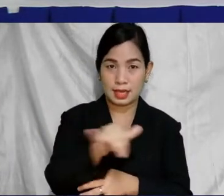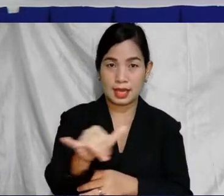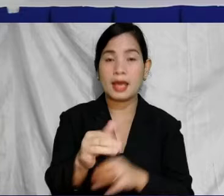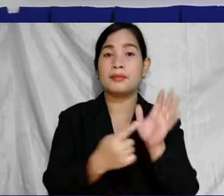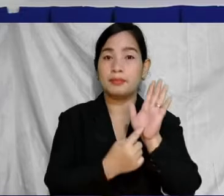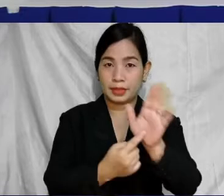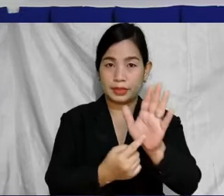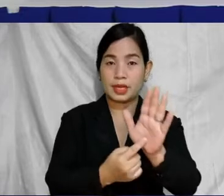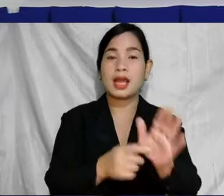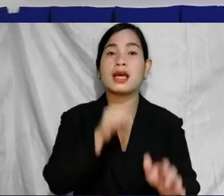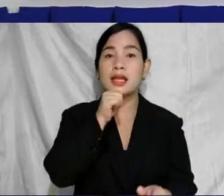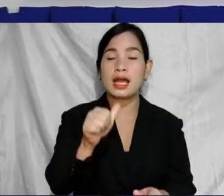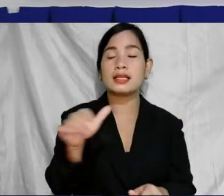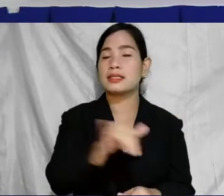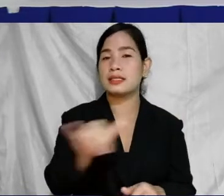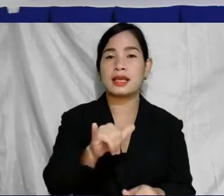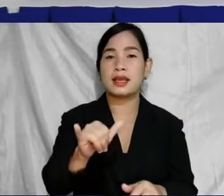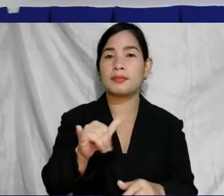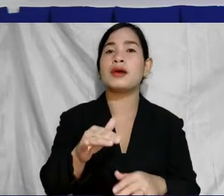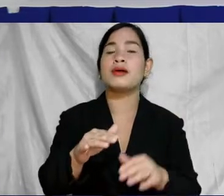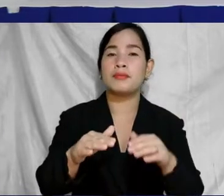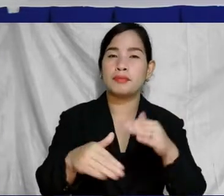their appearance is not the same throughout.